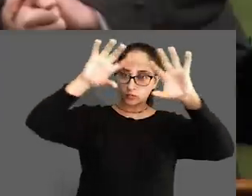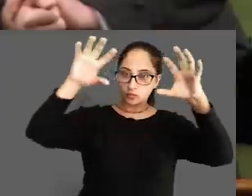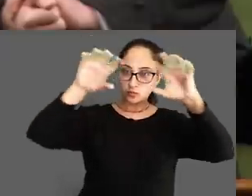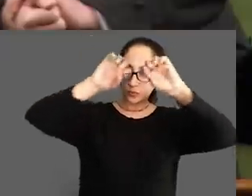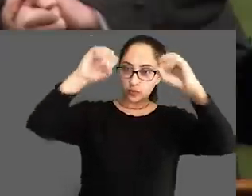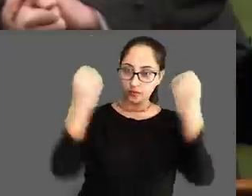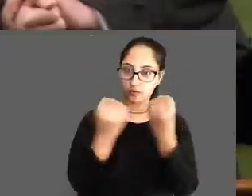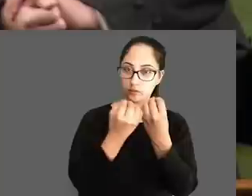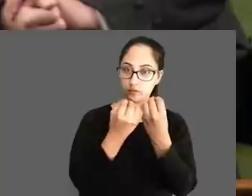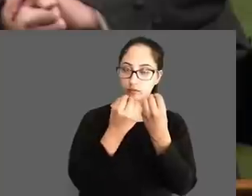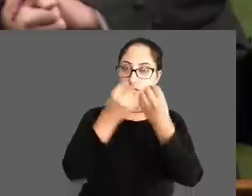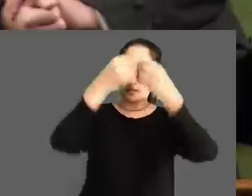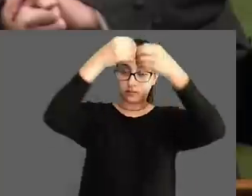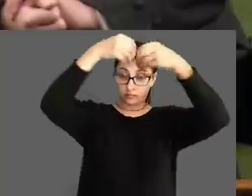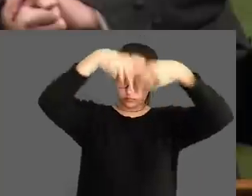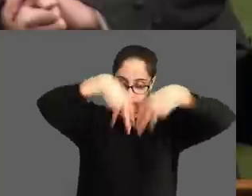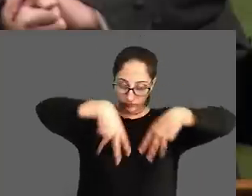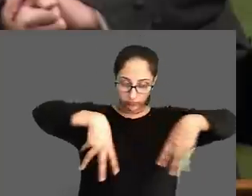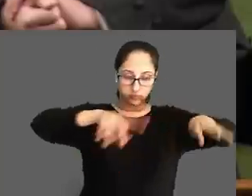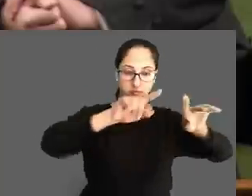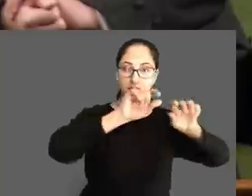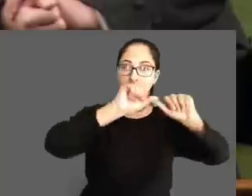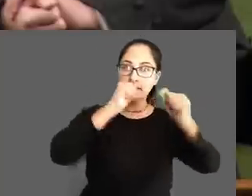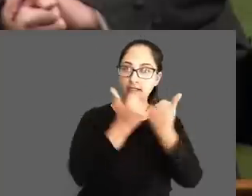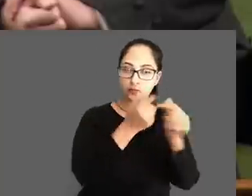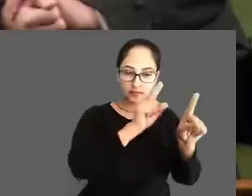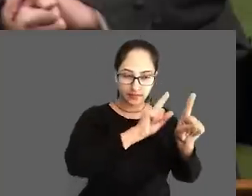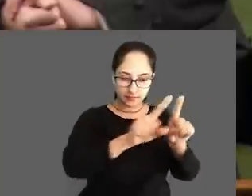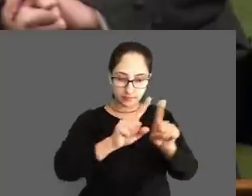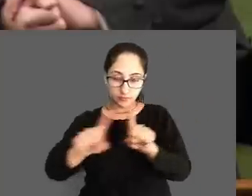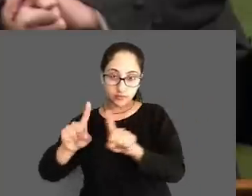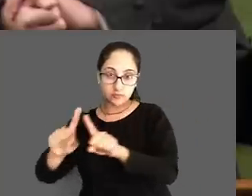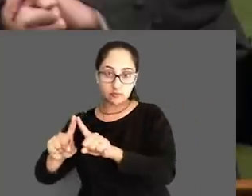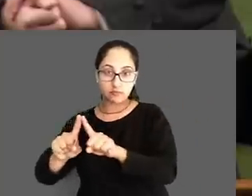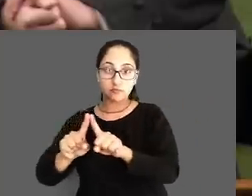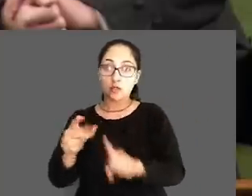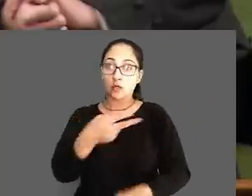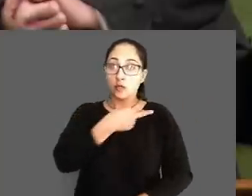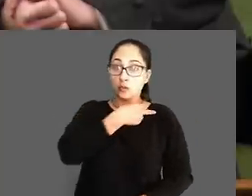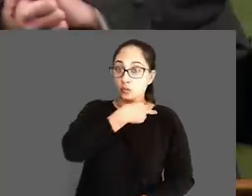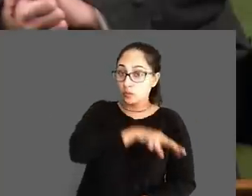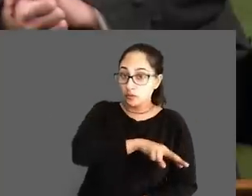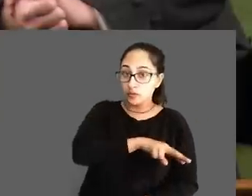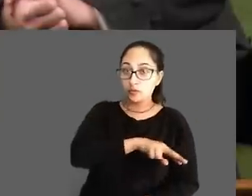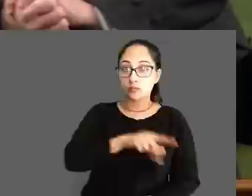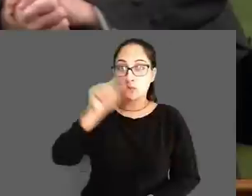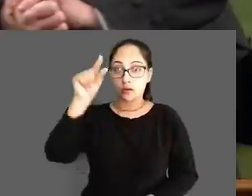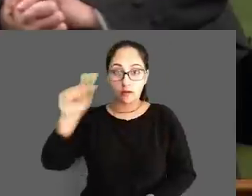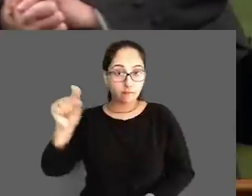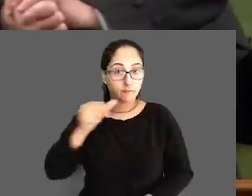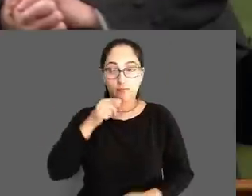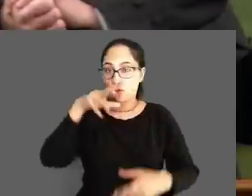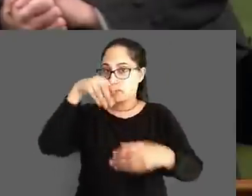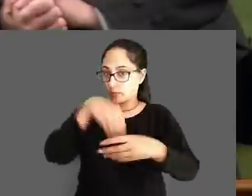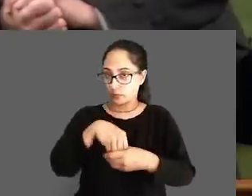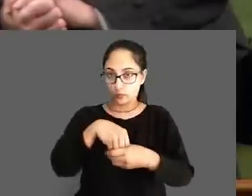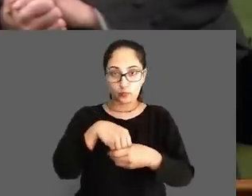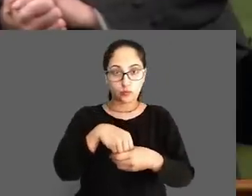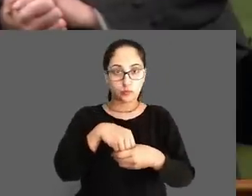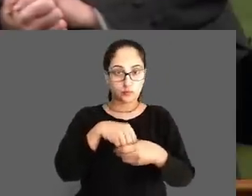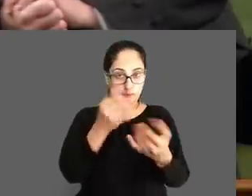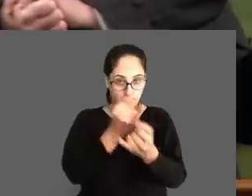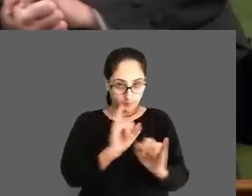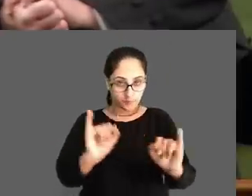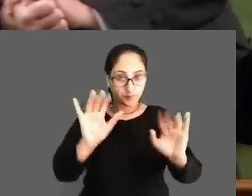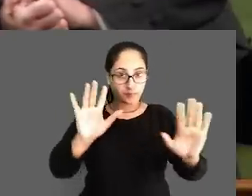agencies implementing many of the Imamate's responsibilities. We are active in the fields of economic